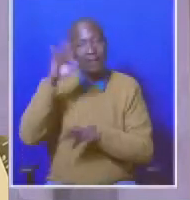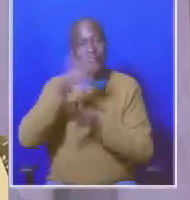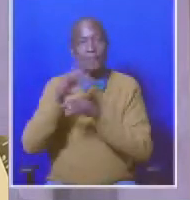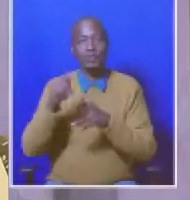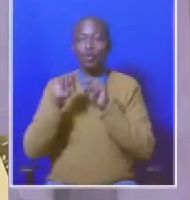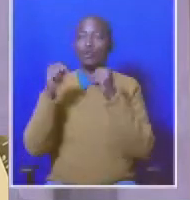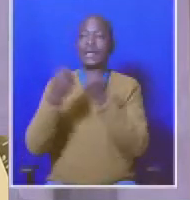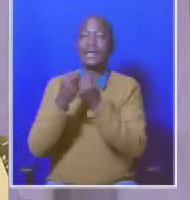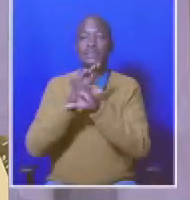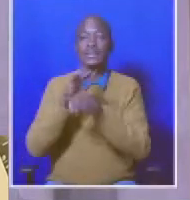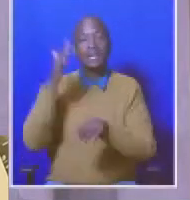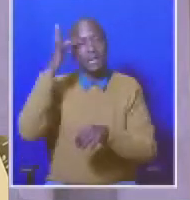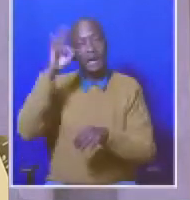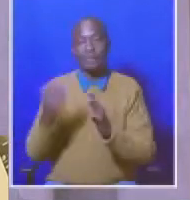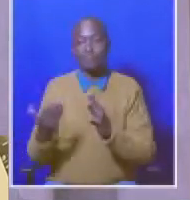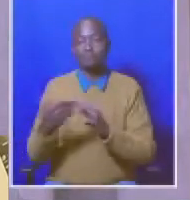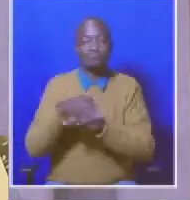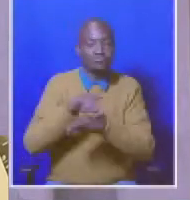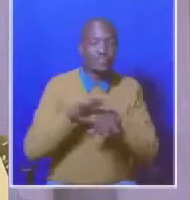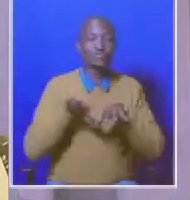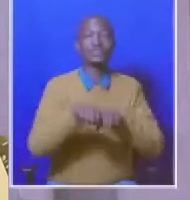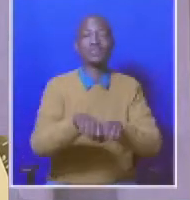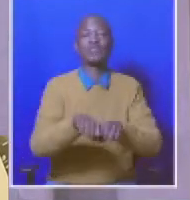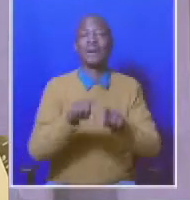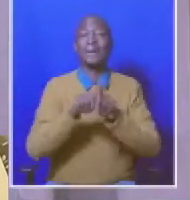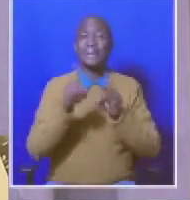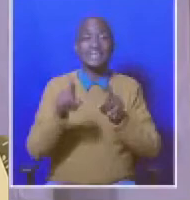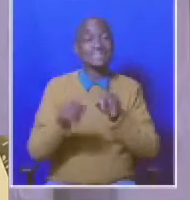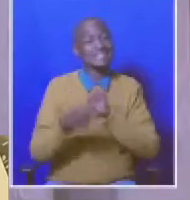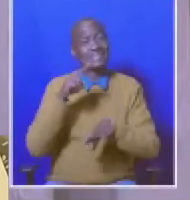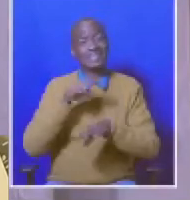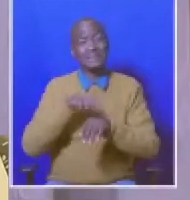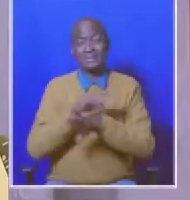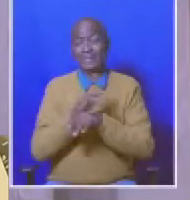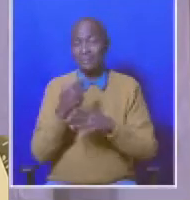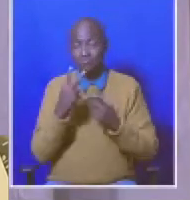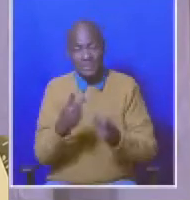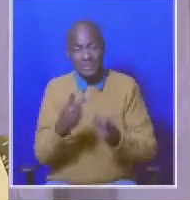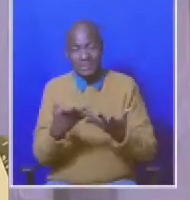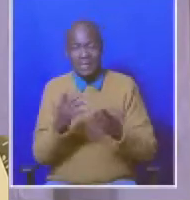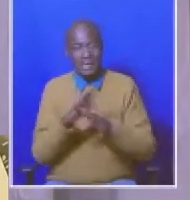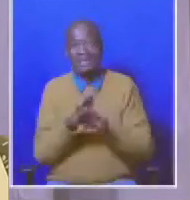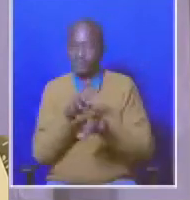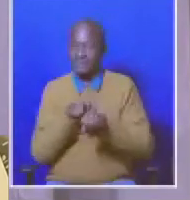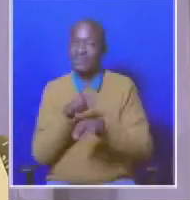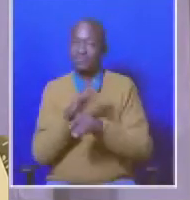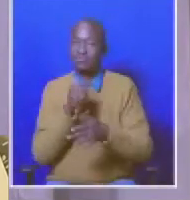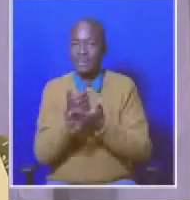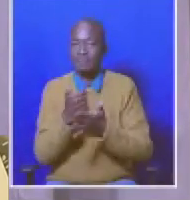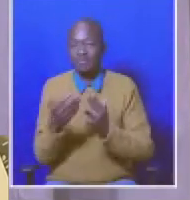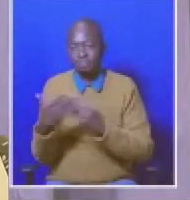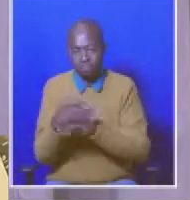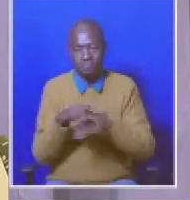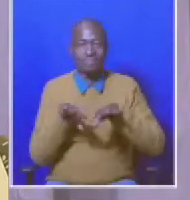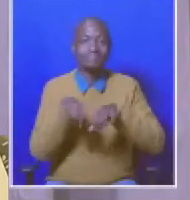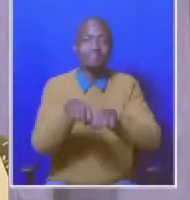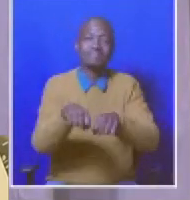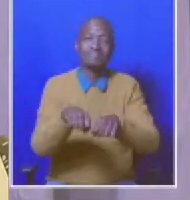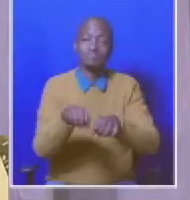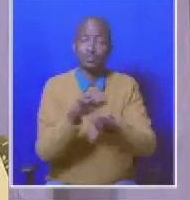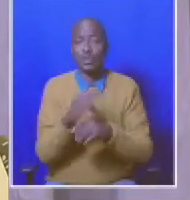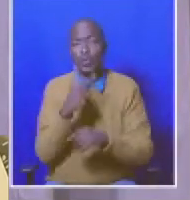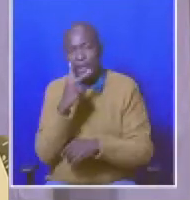take over. But sometimes you reach a point where you have to do it. So we are watching